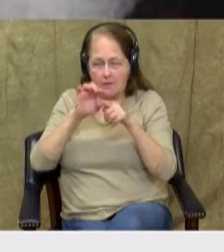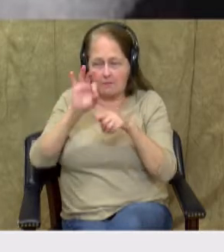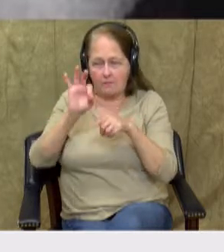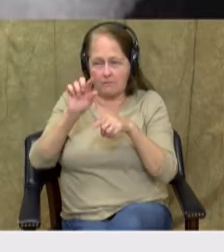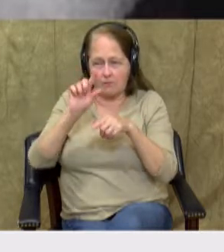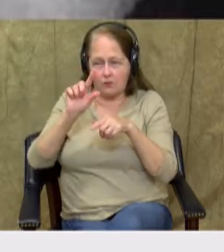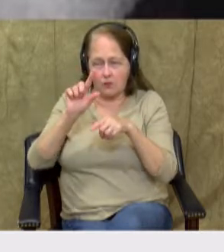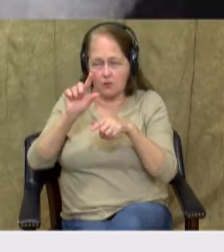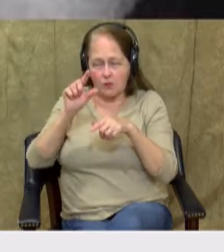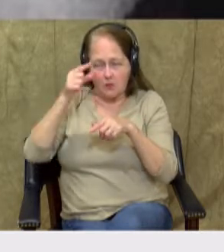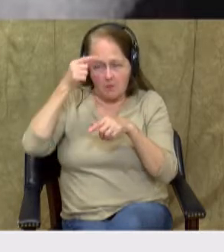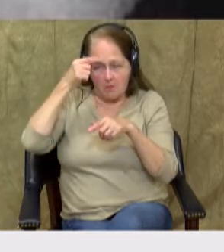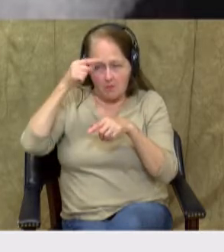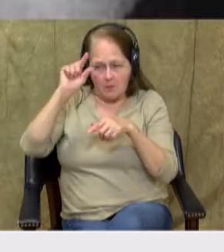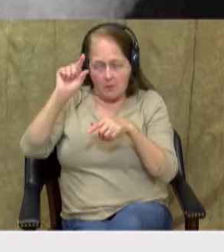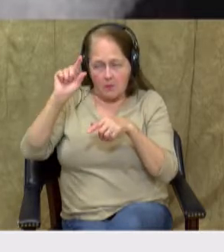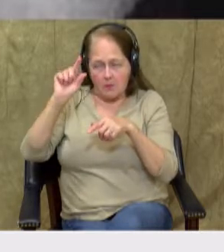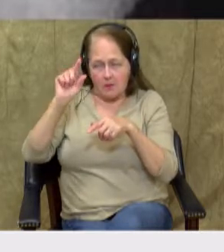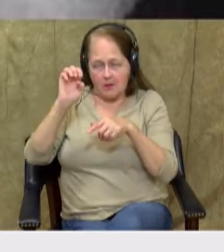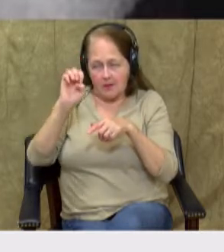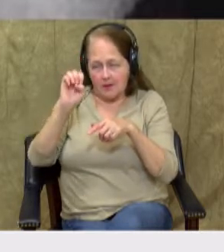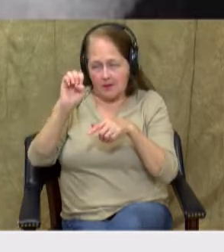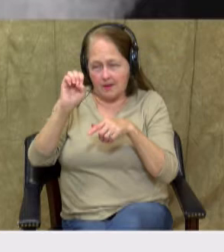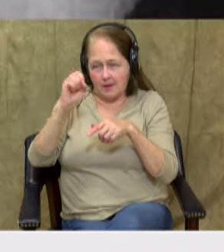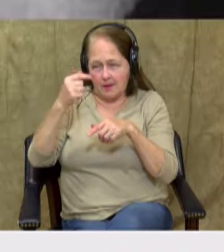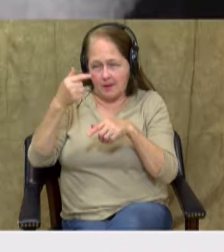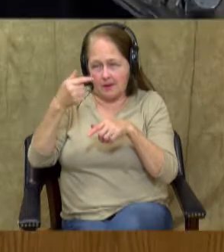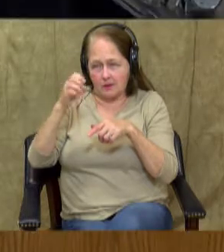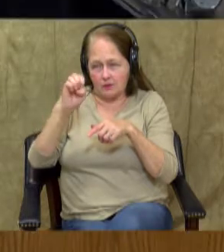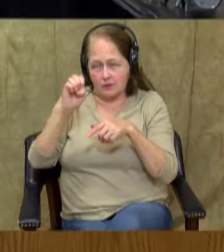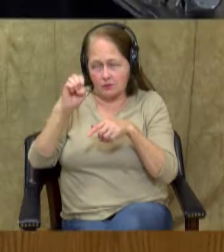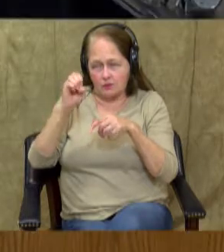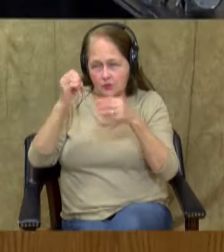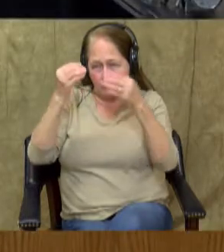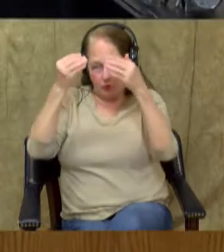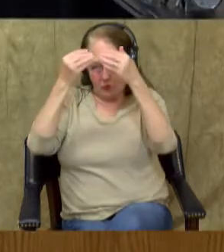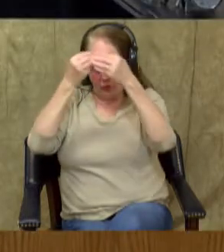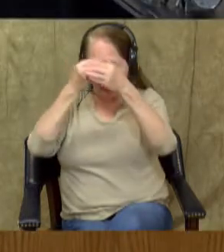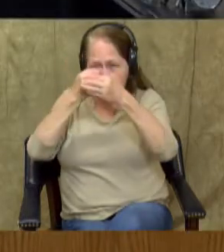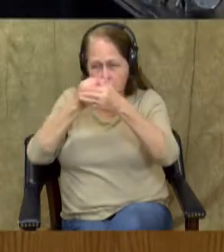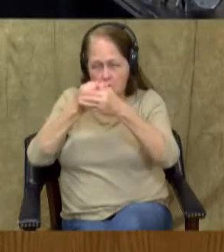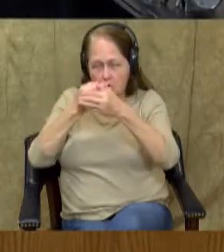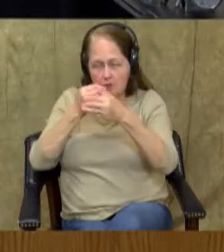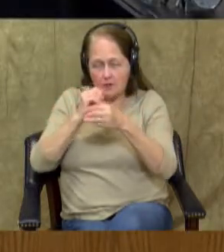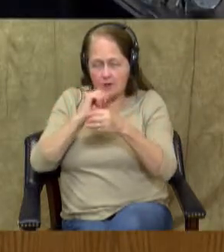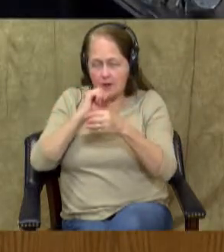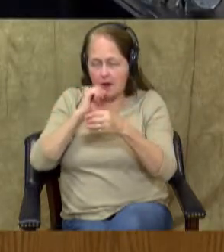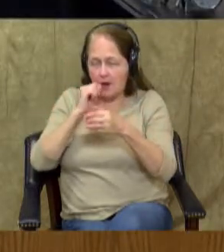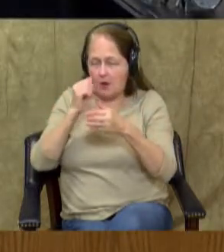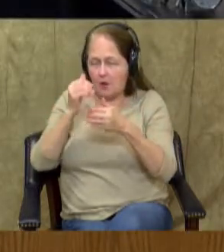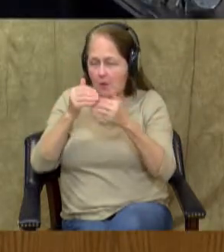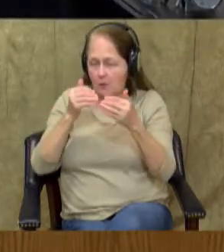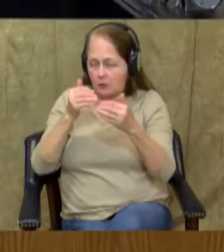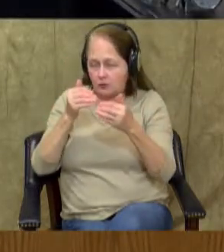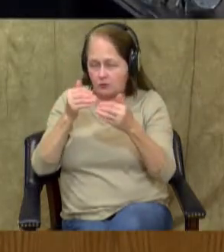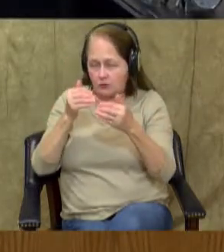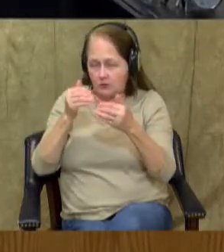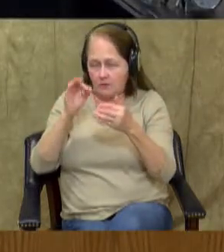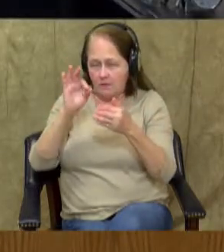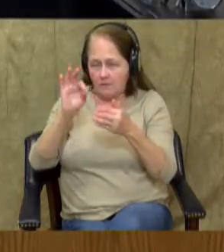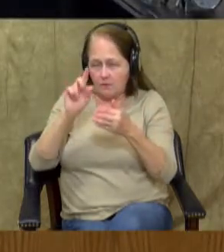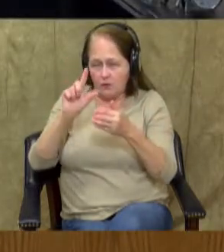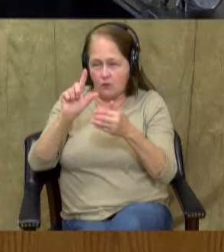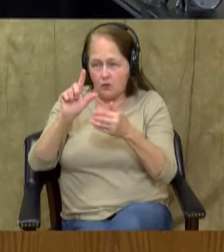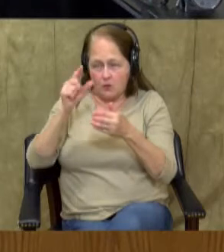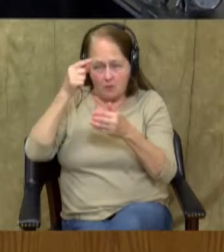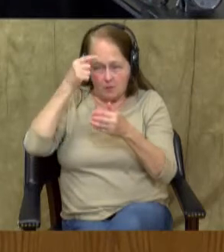just missing the edge in the darkness right there, where he's not quite full. So we could kind of say that like crescent